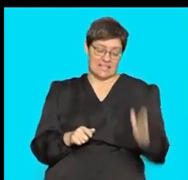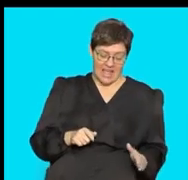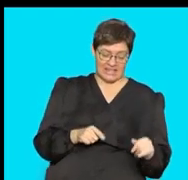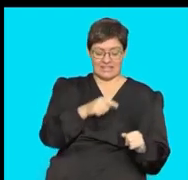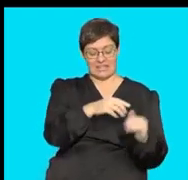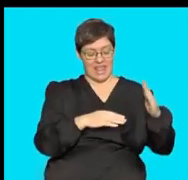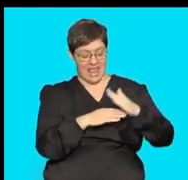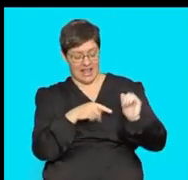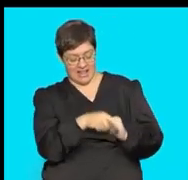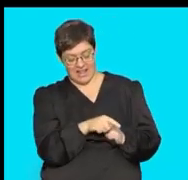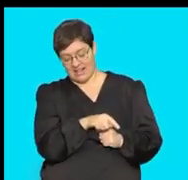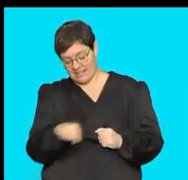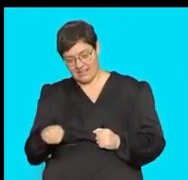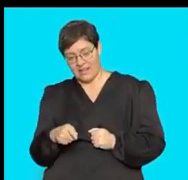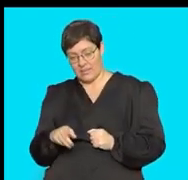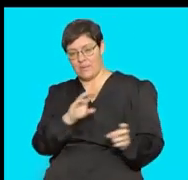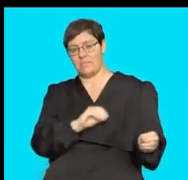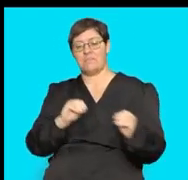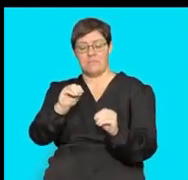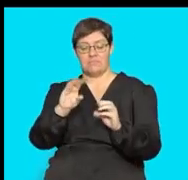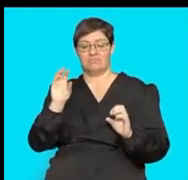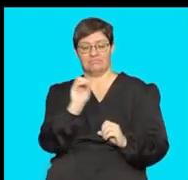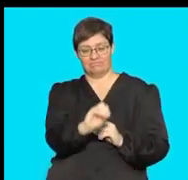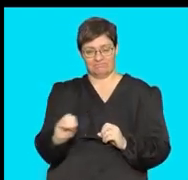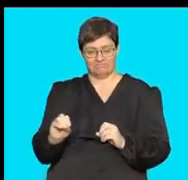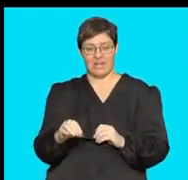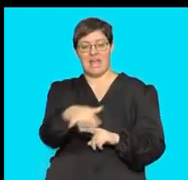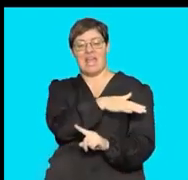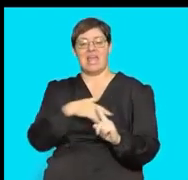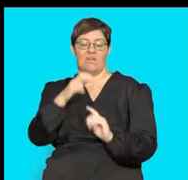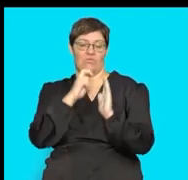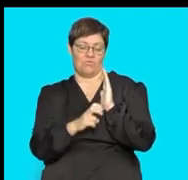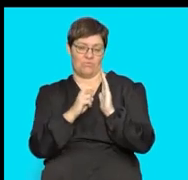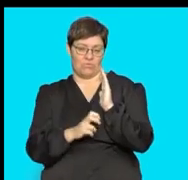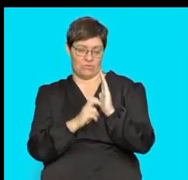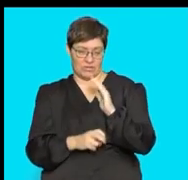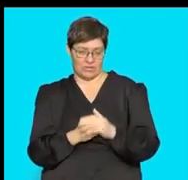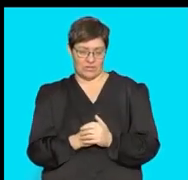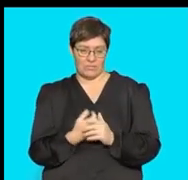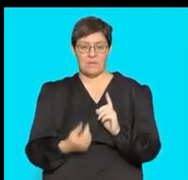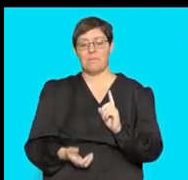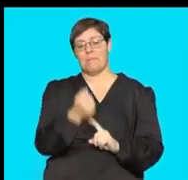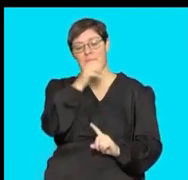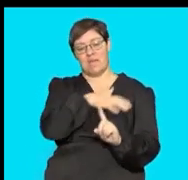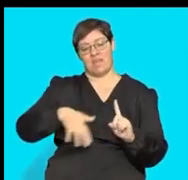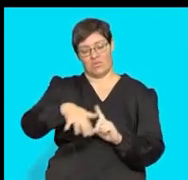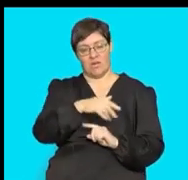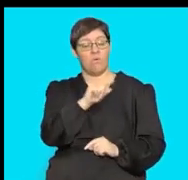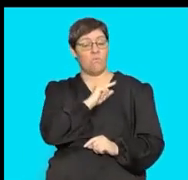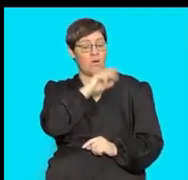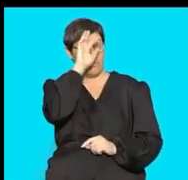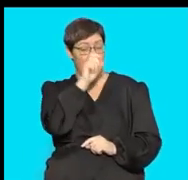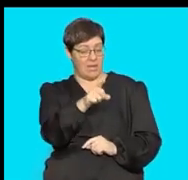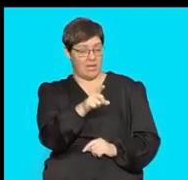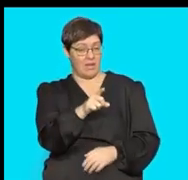that side, and that angle, we substituted into our area rule, and then we found the area. Because